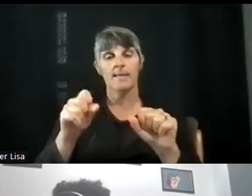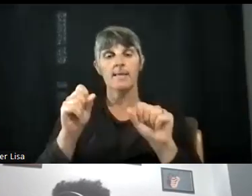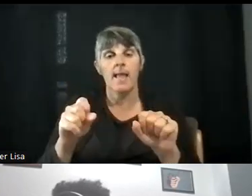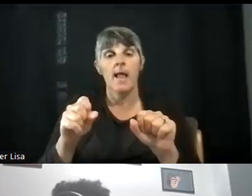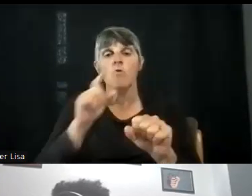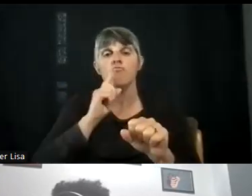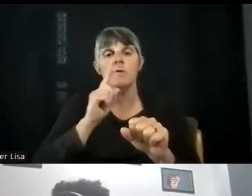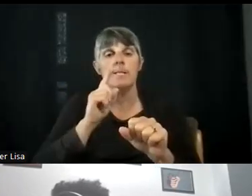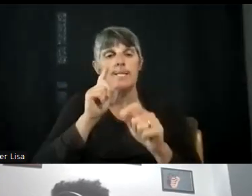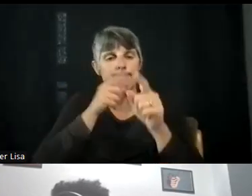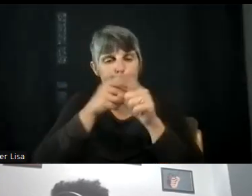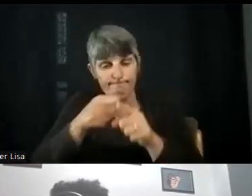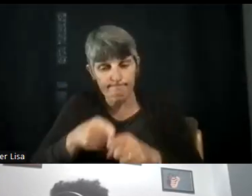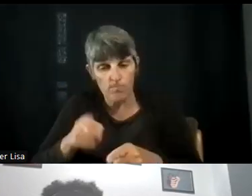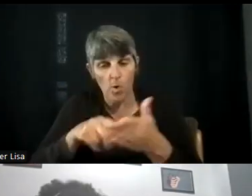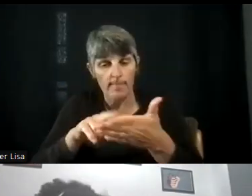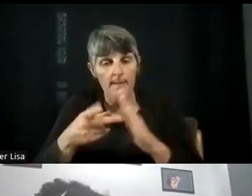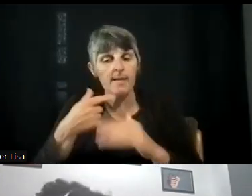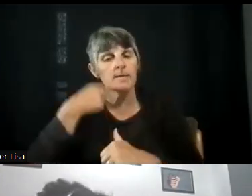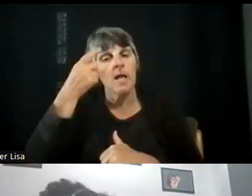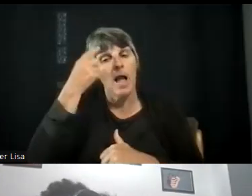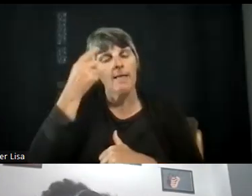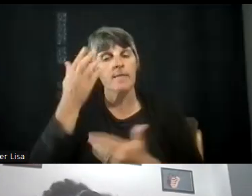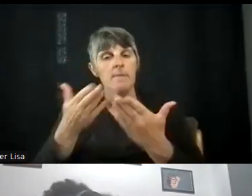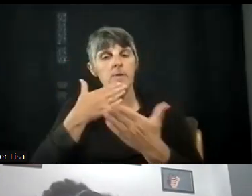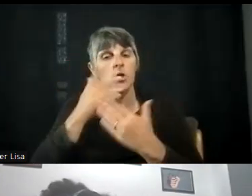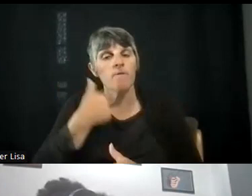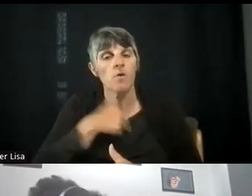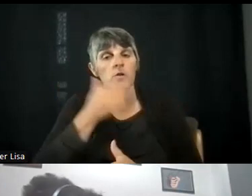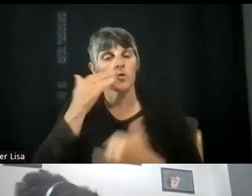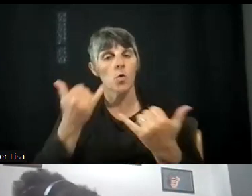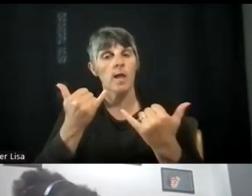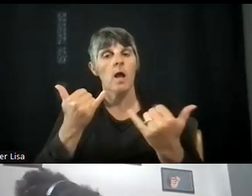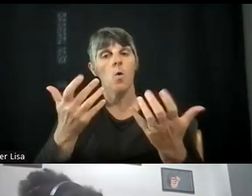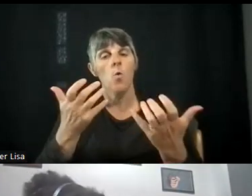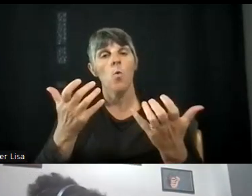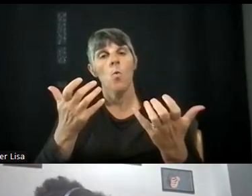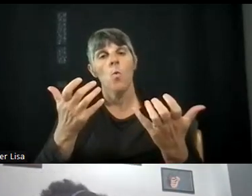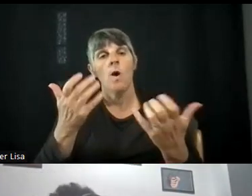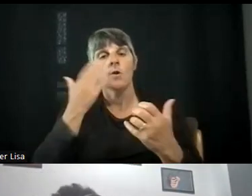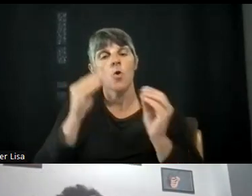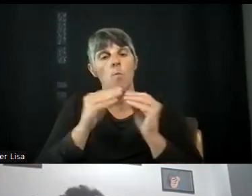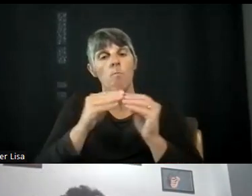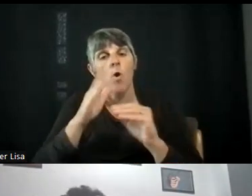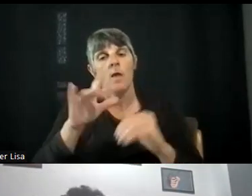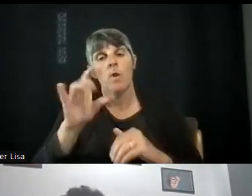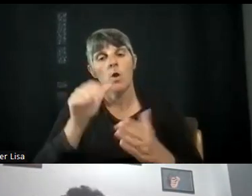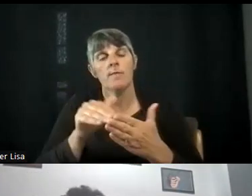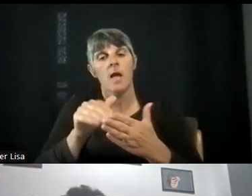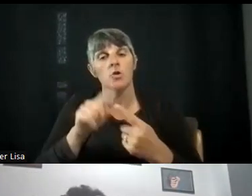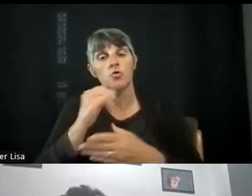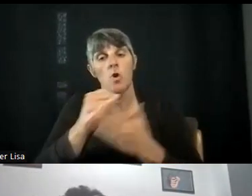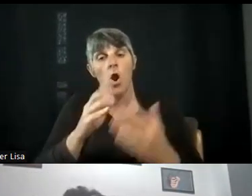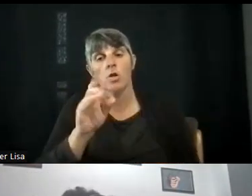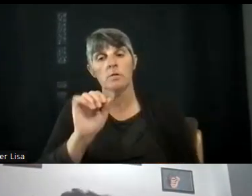really fine tune exactly what that means. I think it's maybe good for us to know now we want to give, you know, more than 100,000 to Arts